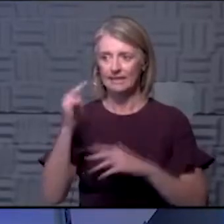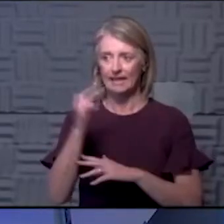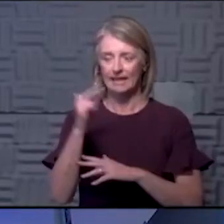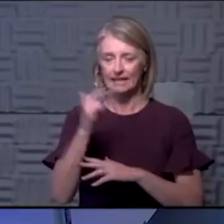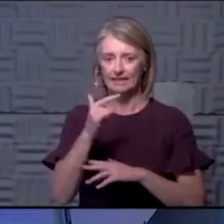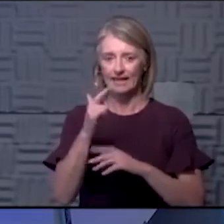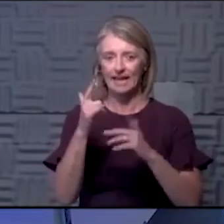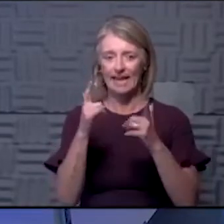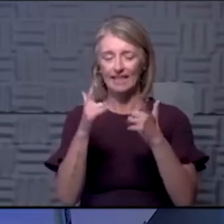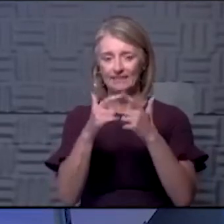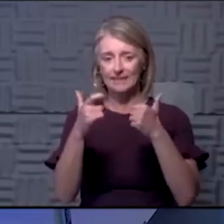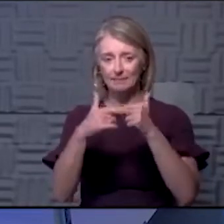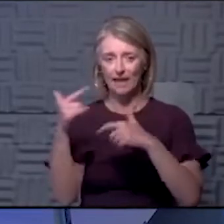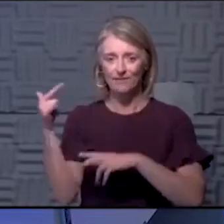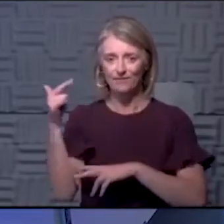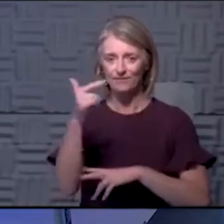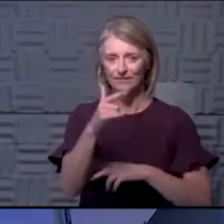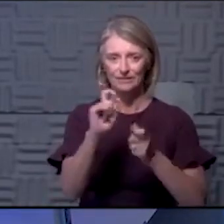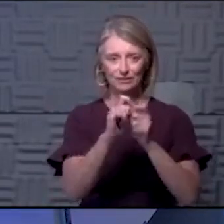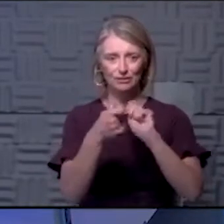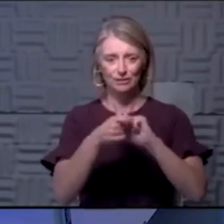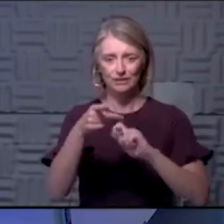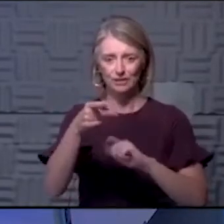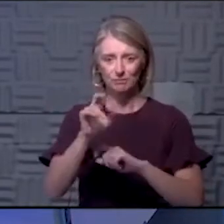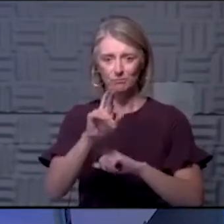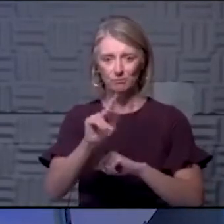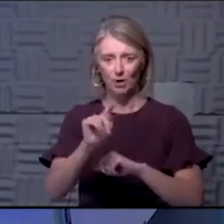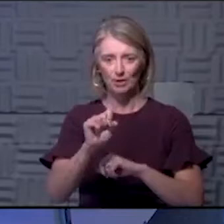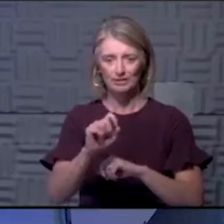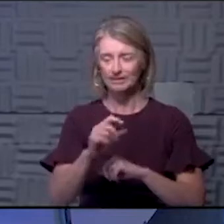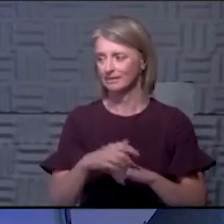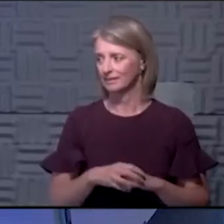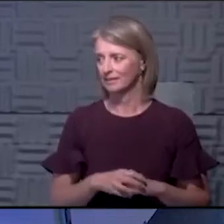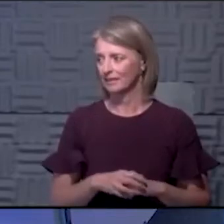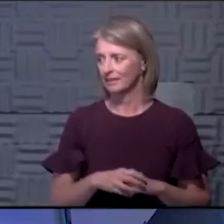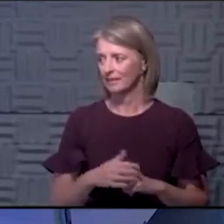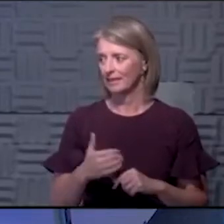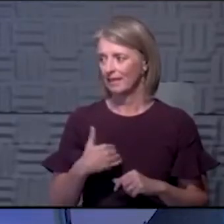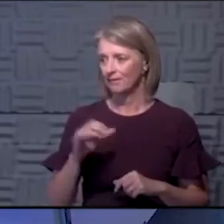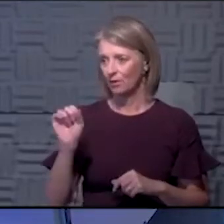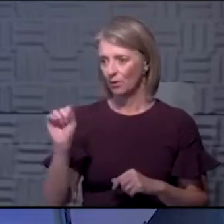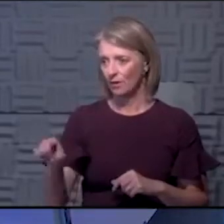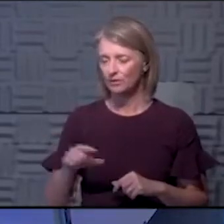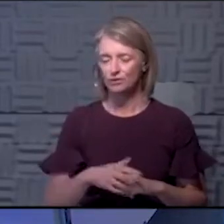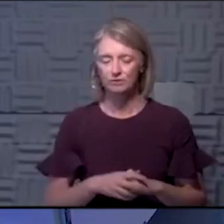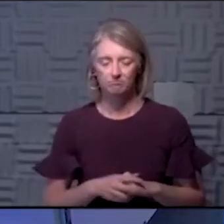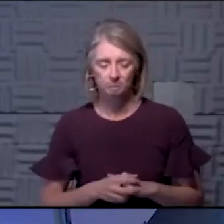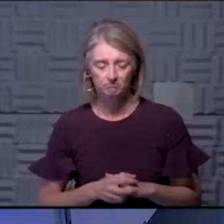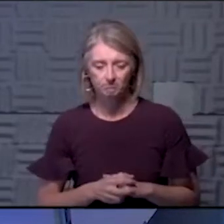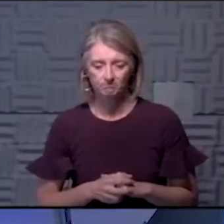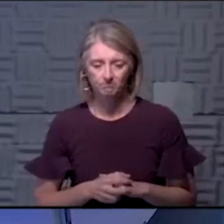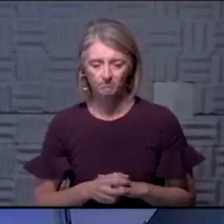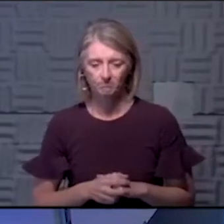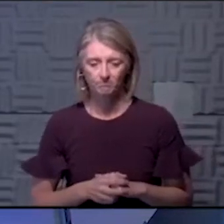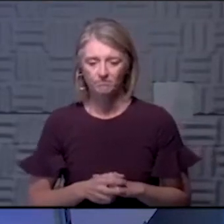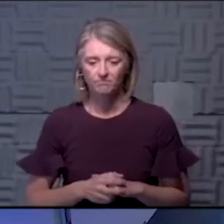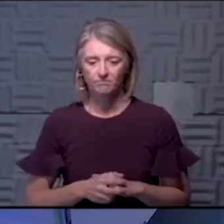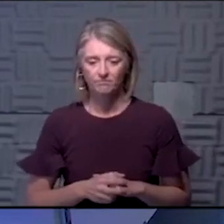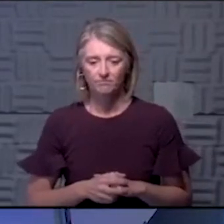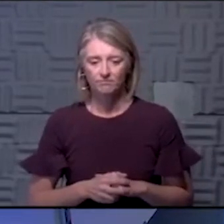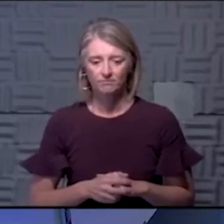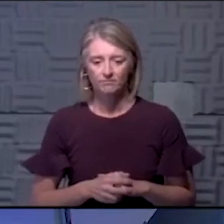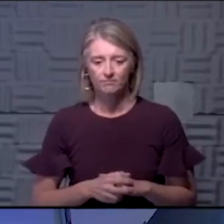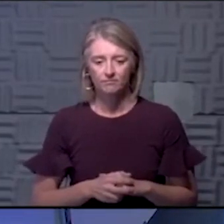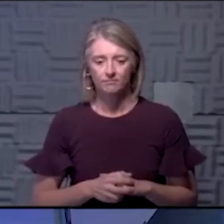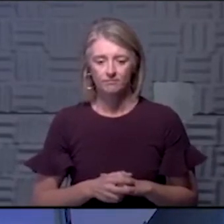we're flying. Changing parts, all that stuff. Can I ask just a quick question, Hawkeye, about your thoughts about the